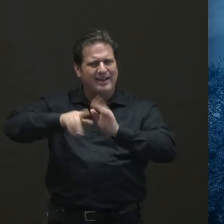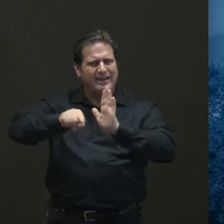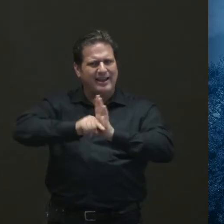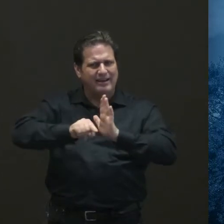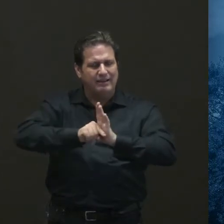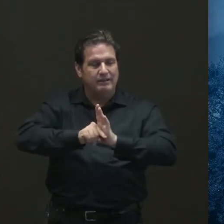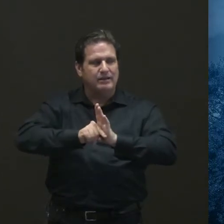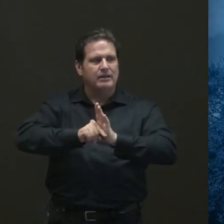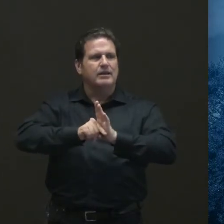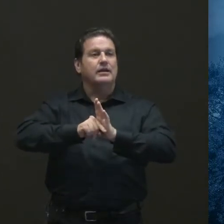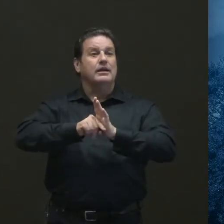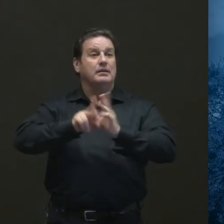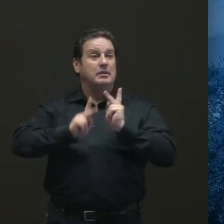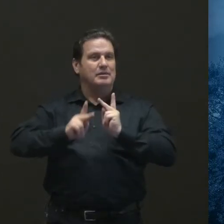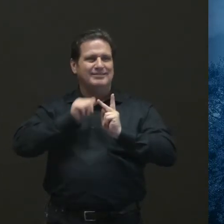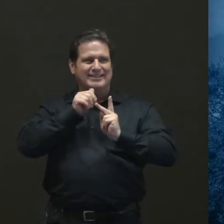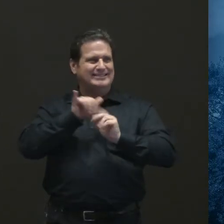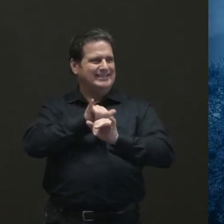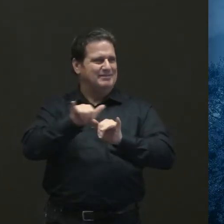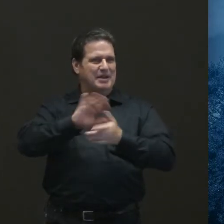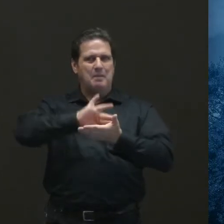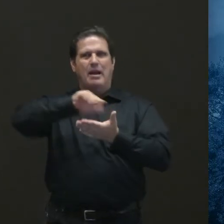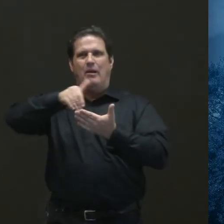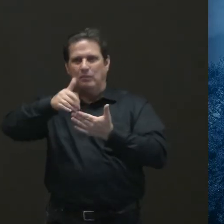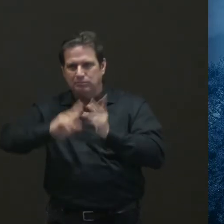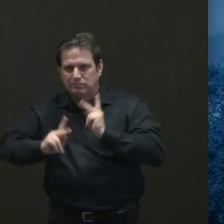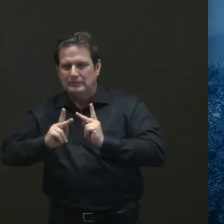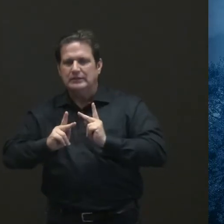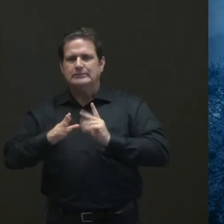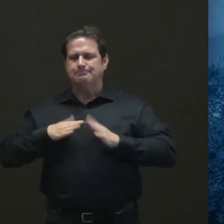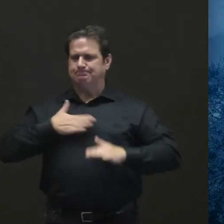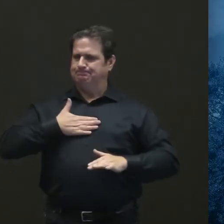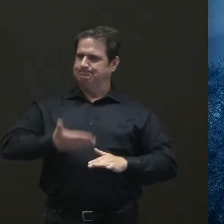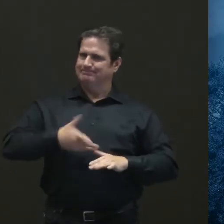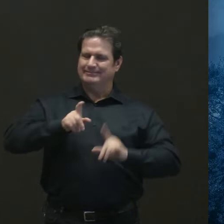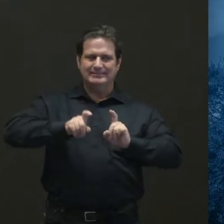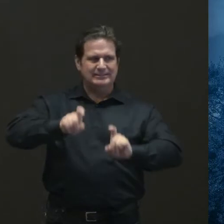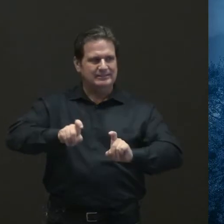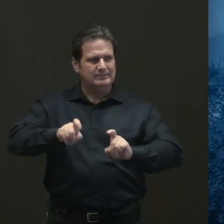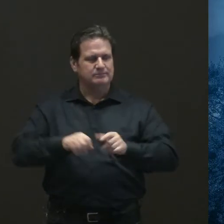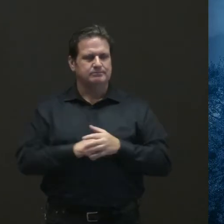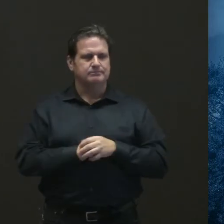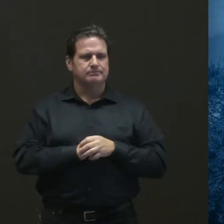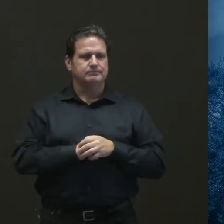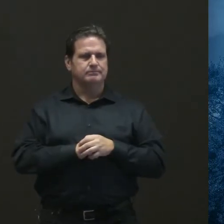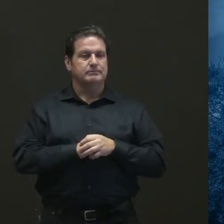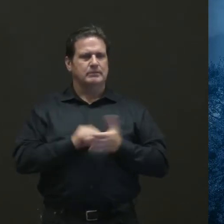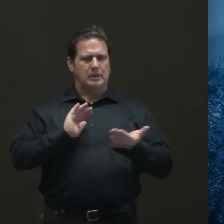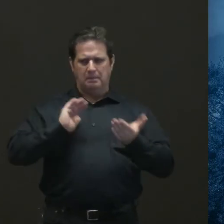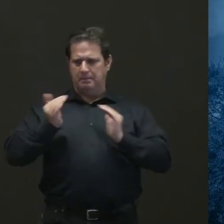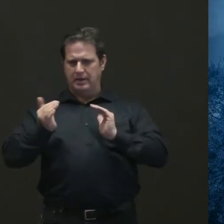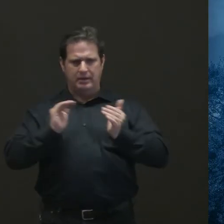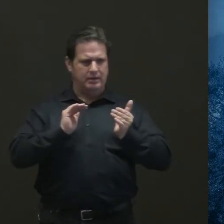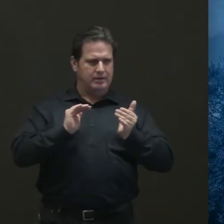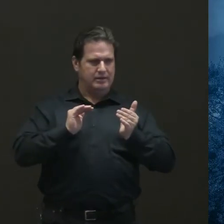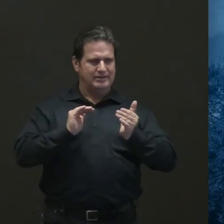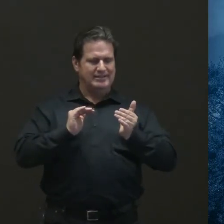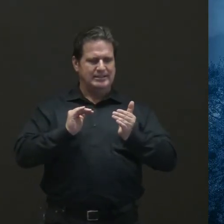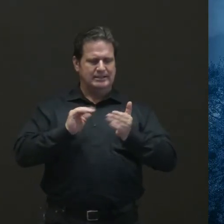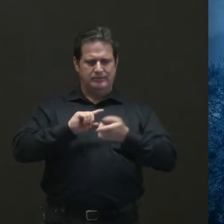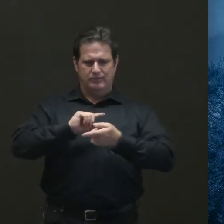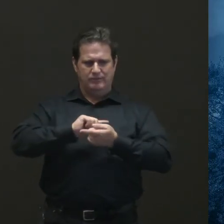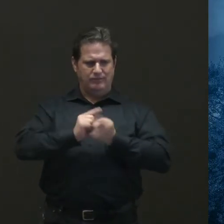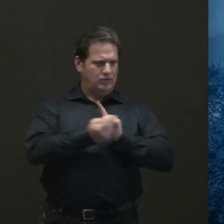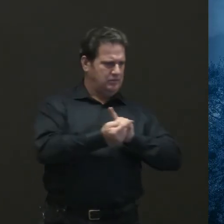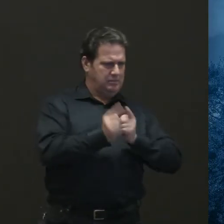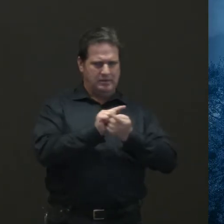not getting as many people tested, as you could see from the numbers. And we did some reverse math before we came